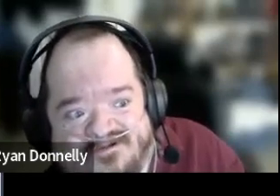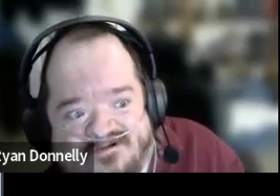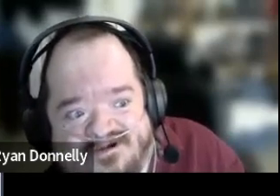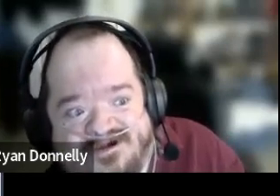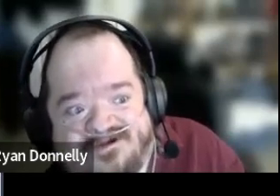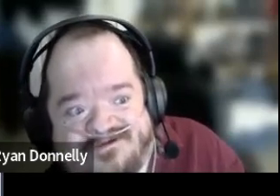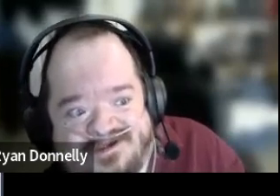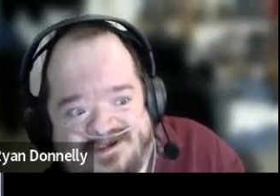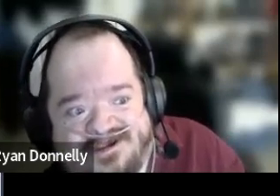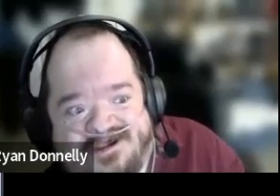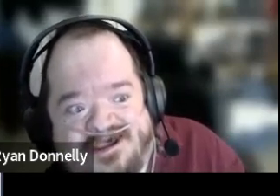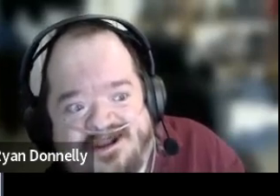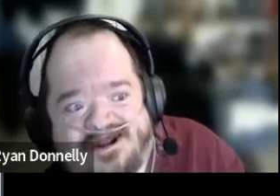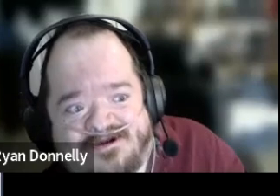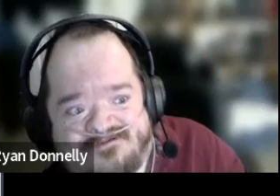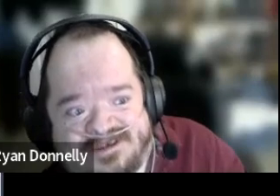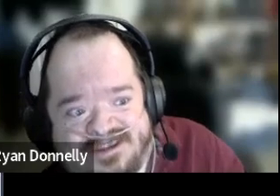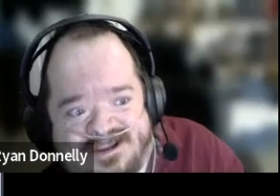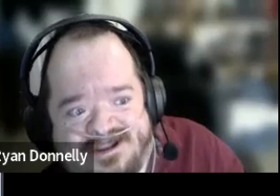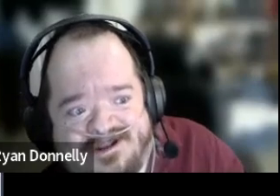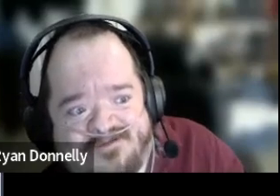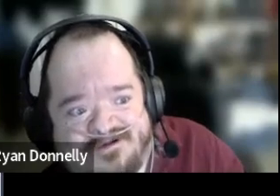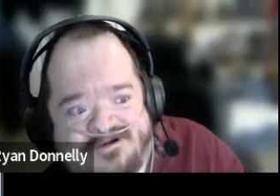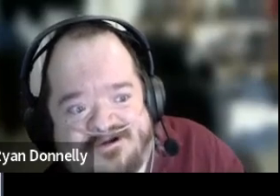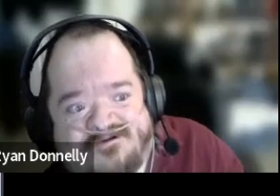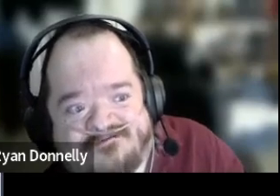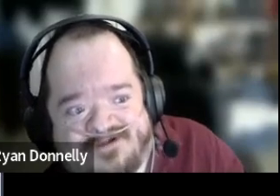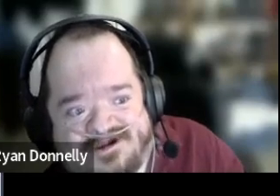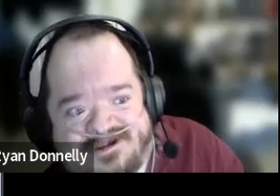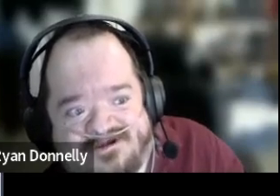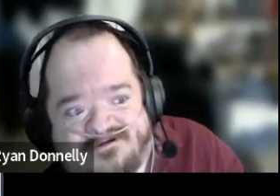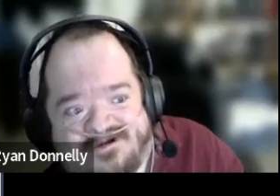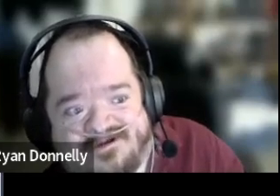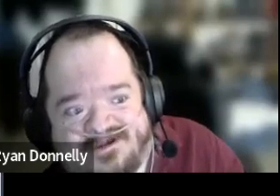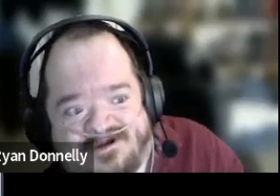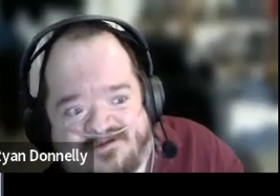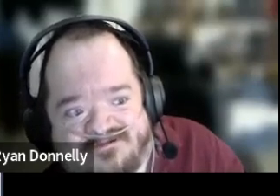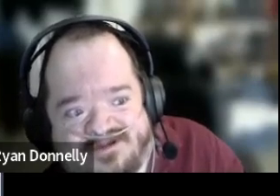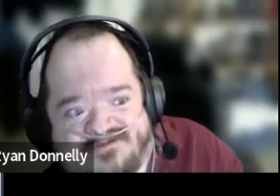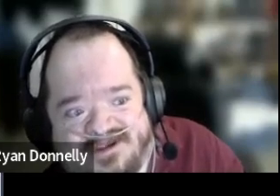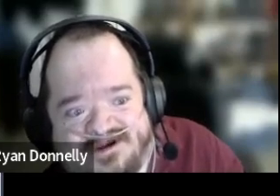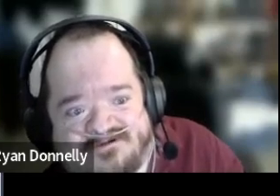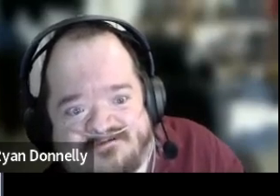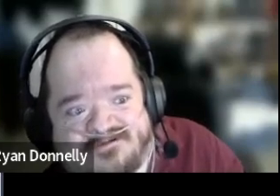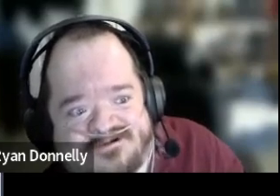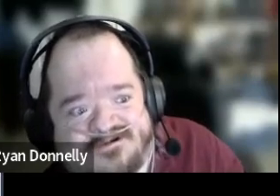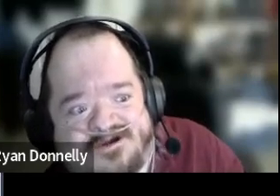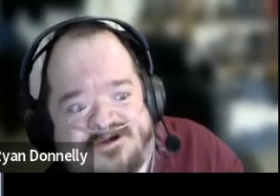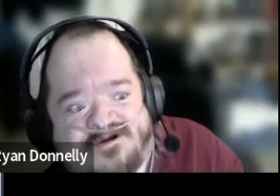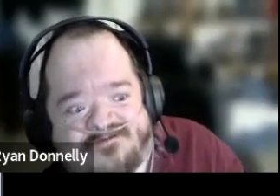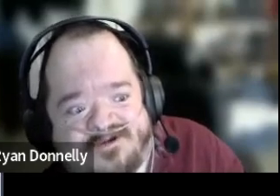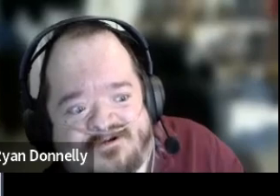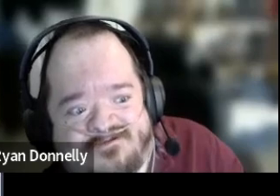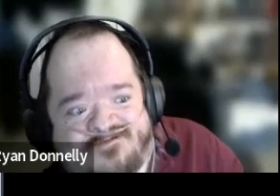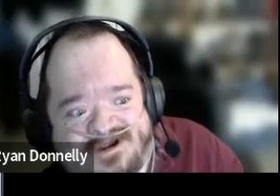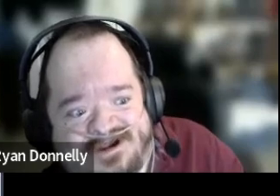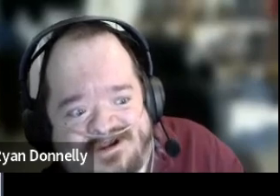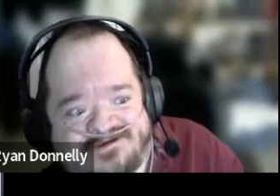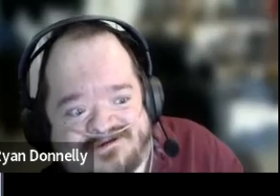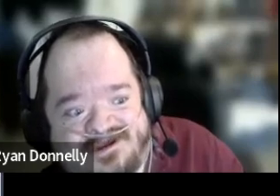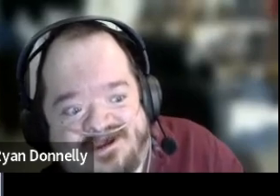mouse over the House tab right here in the upper left-hand corner of the